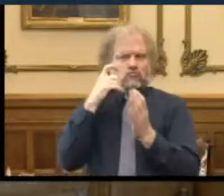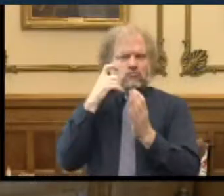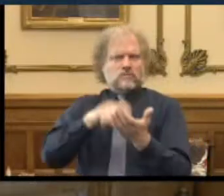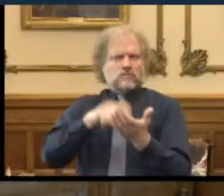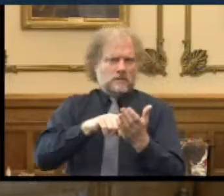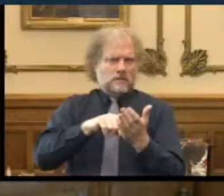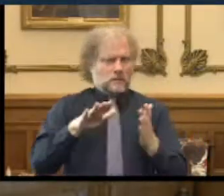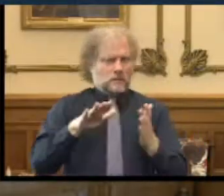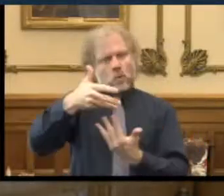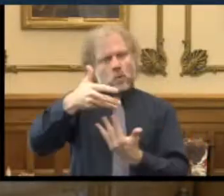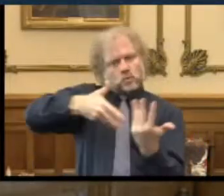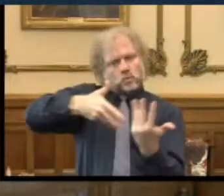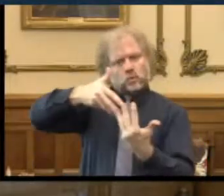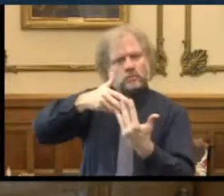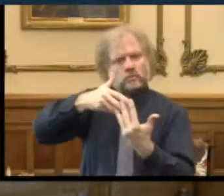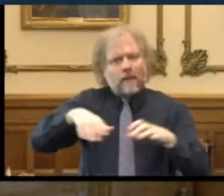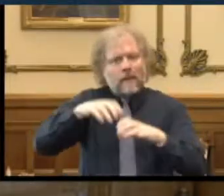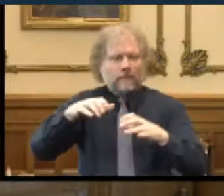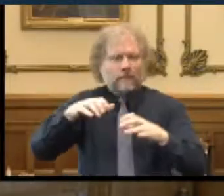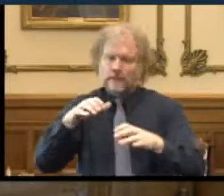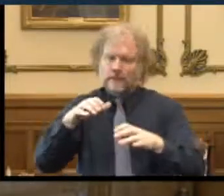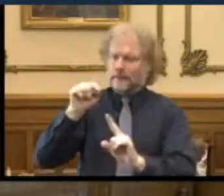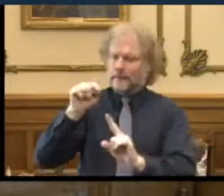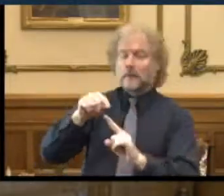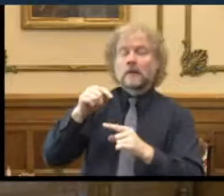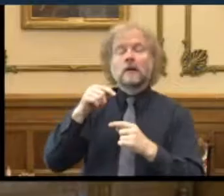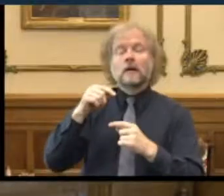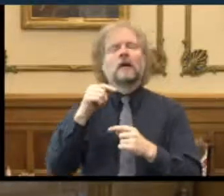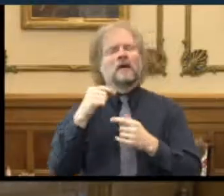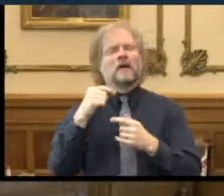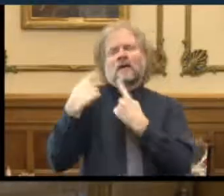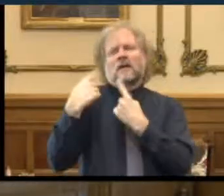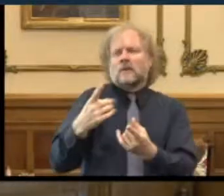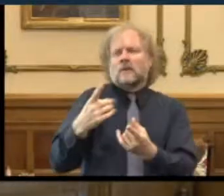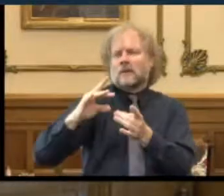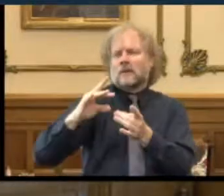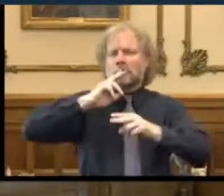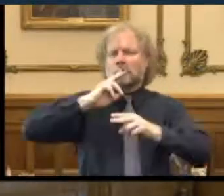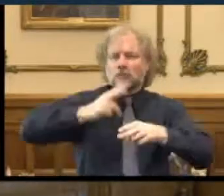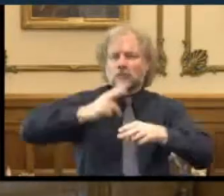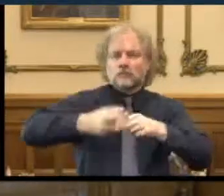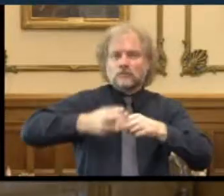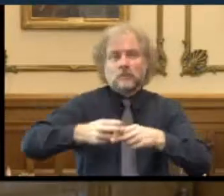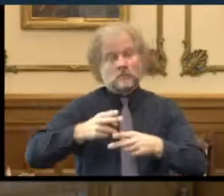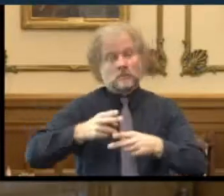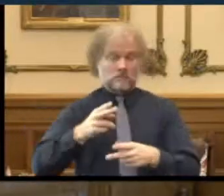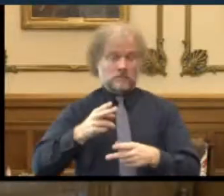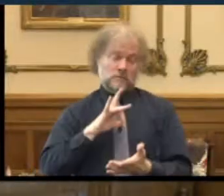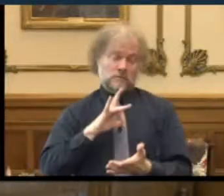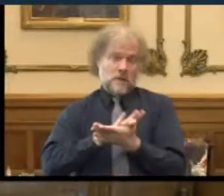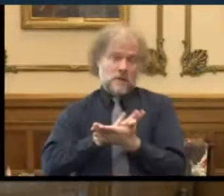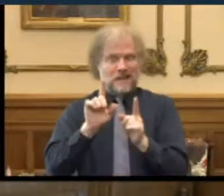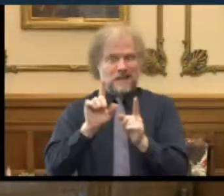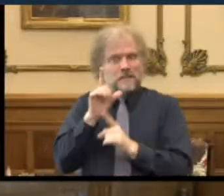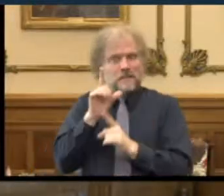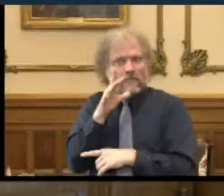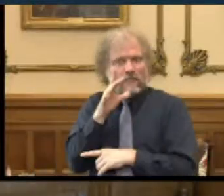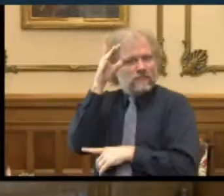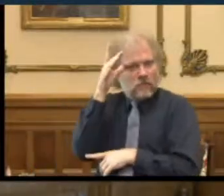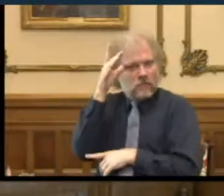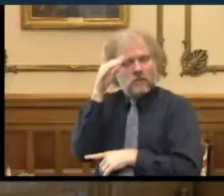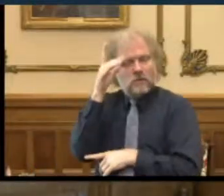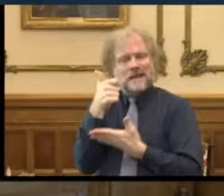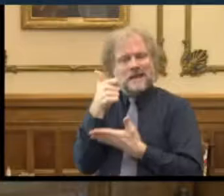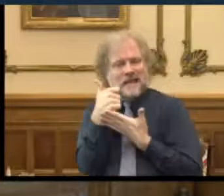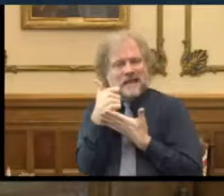those social activities. I think that we have talked a lot about the fact that it would be really good as parents for us to help